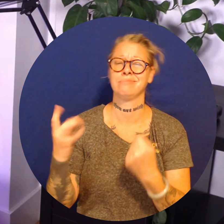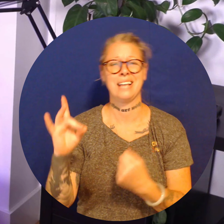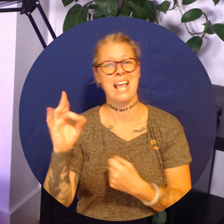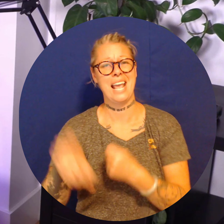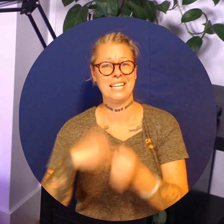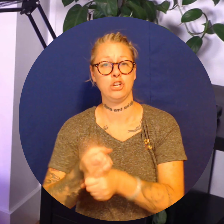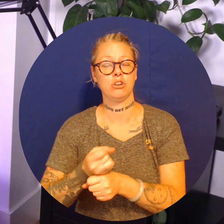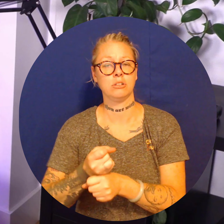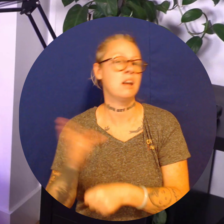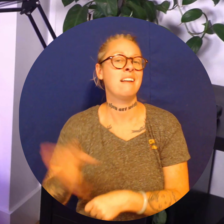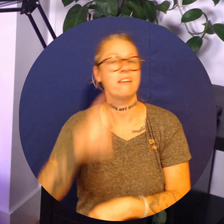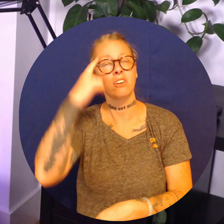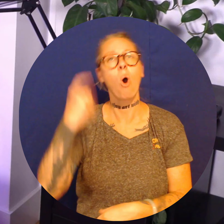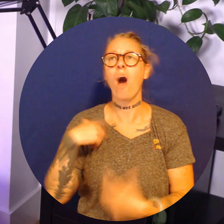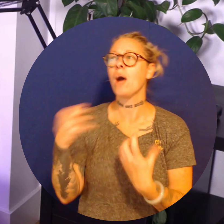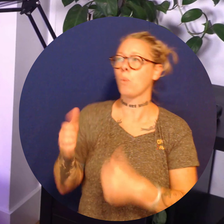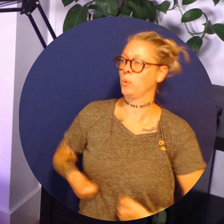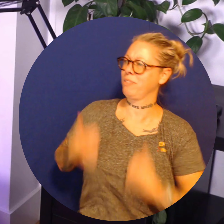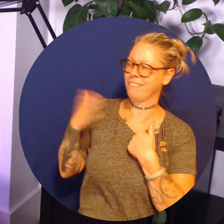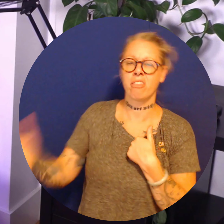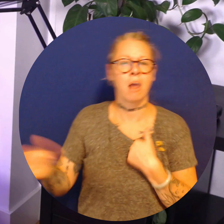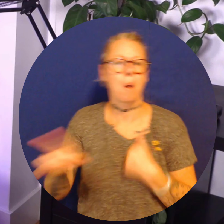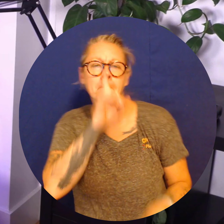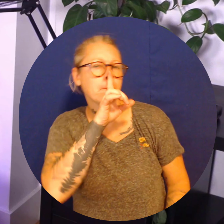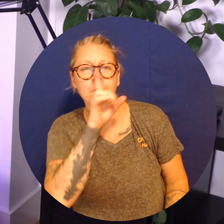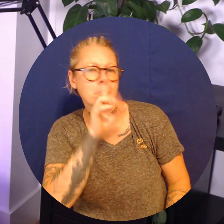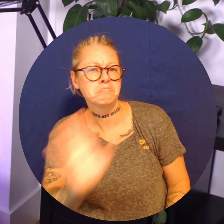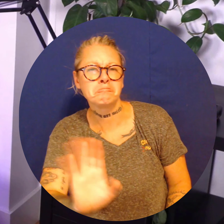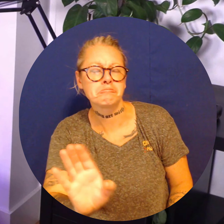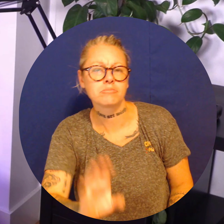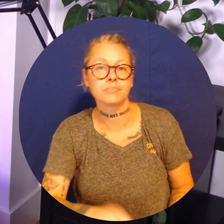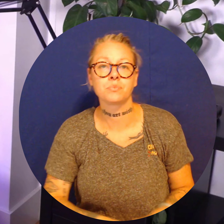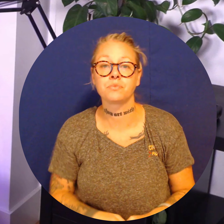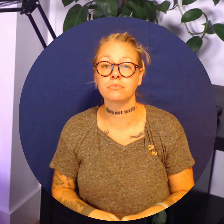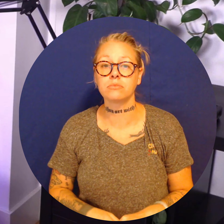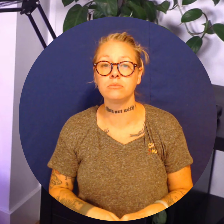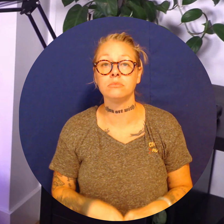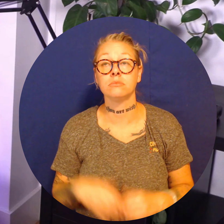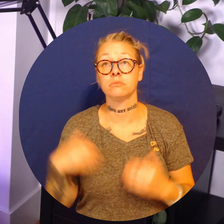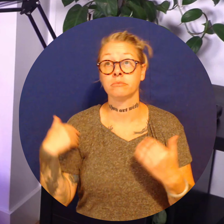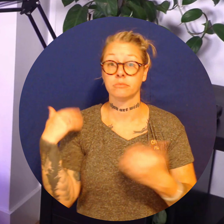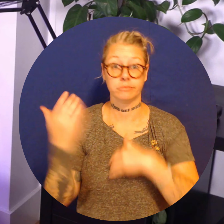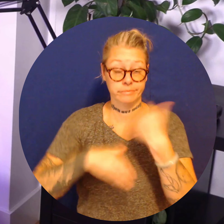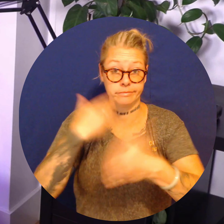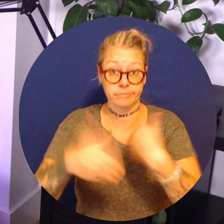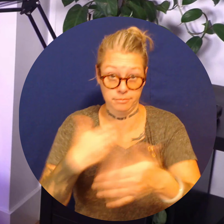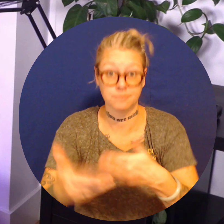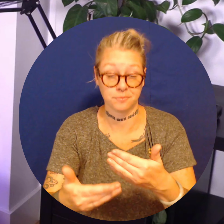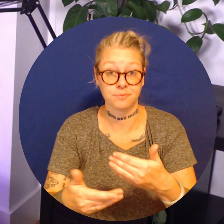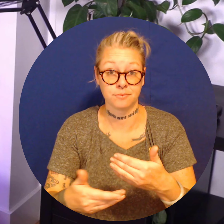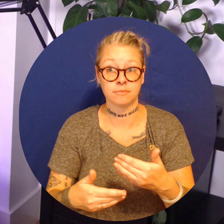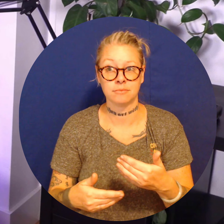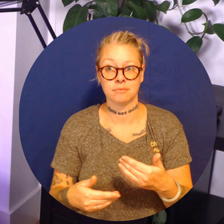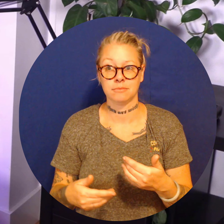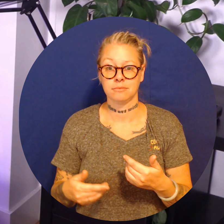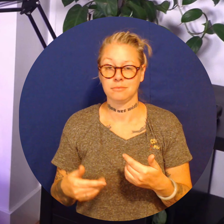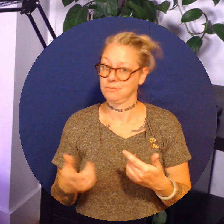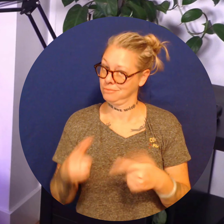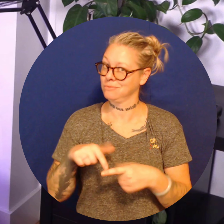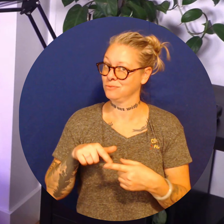probably like eight years without any thought of wanting to be there or live there or anything fast forward to